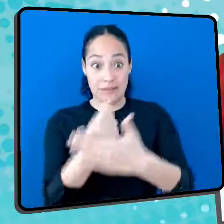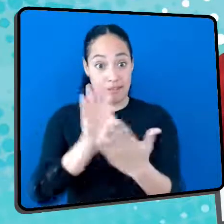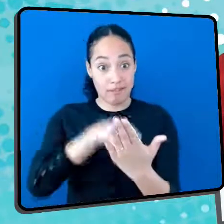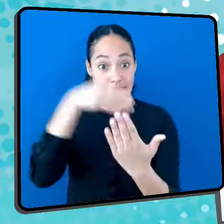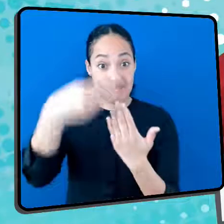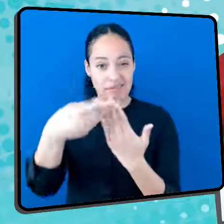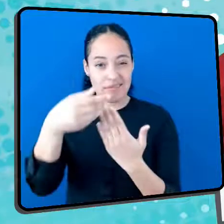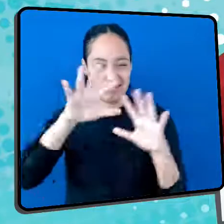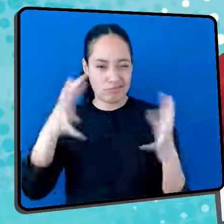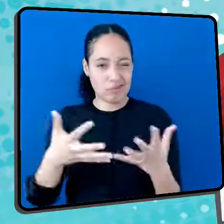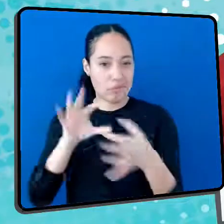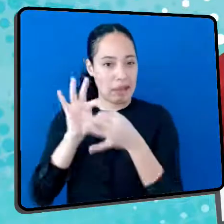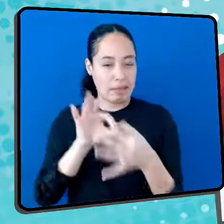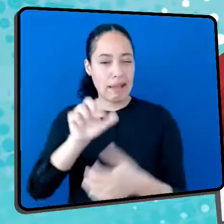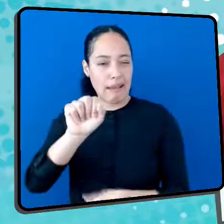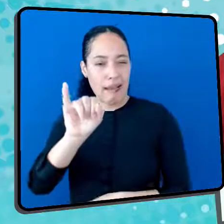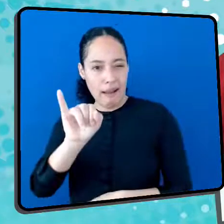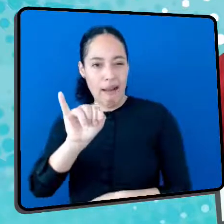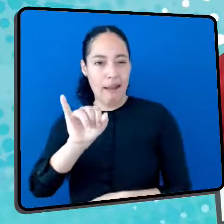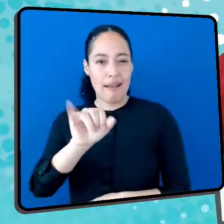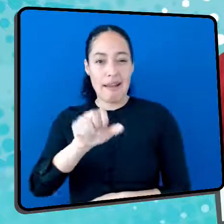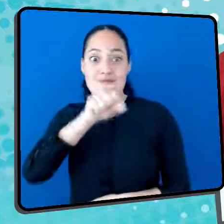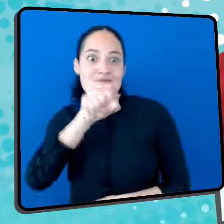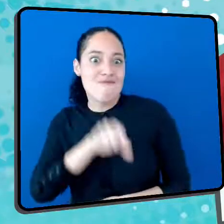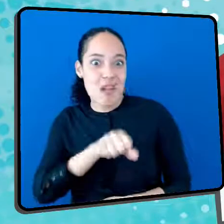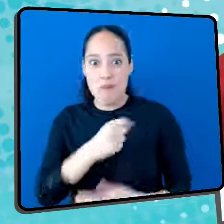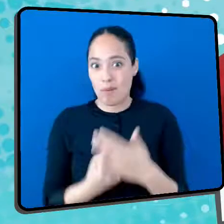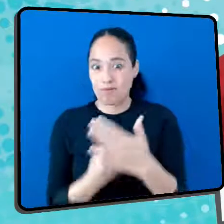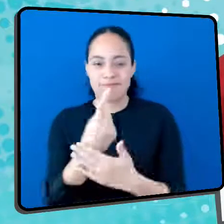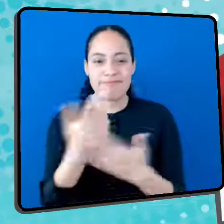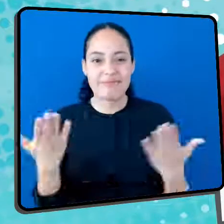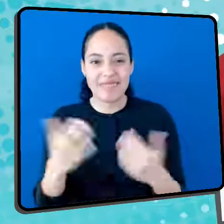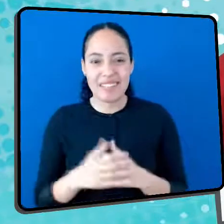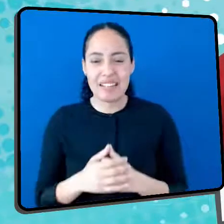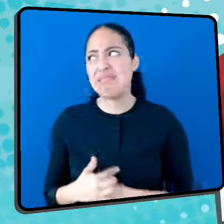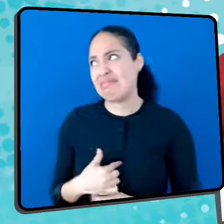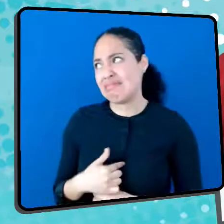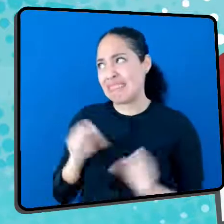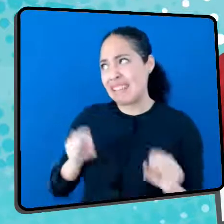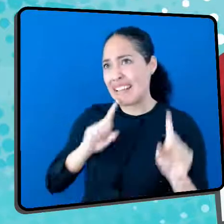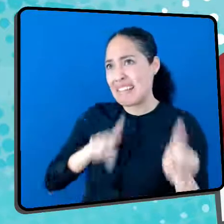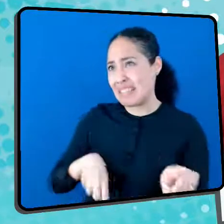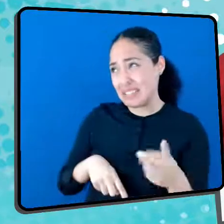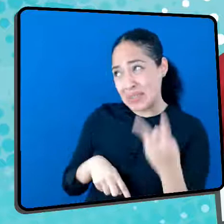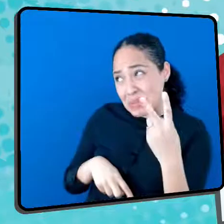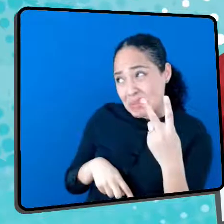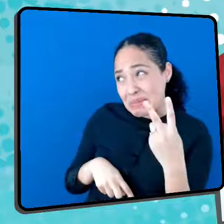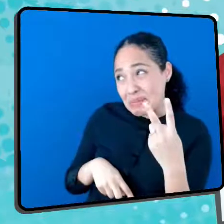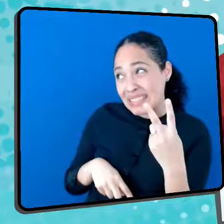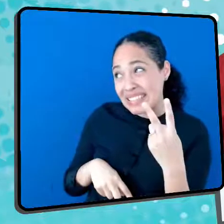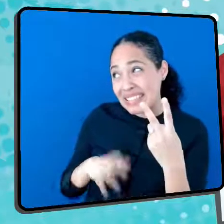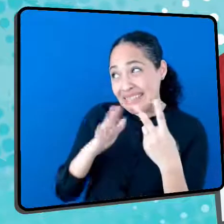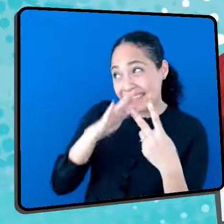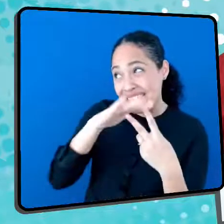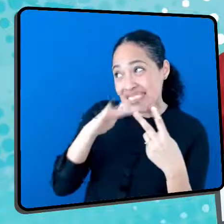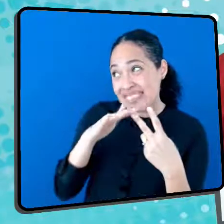Oh, can I say 2? Yes, okay. Well, 3 actually.